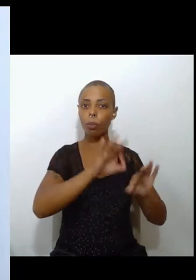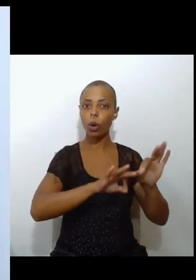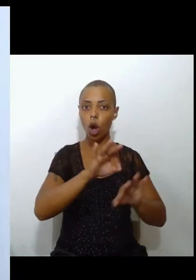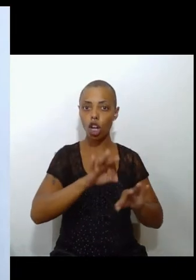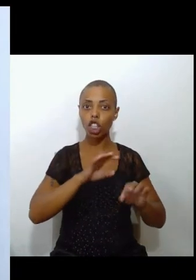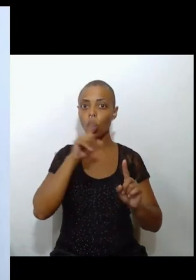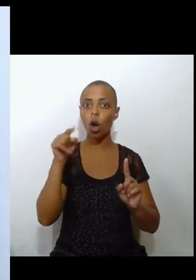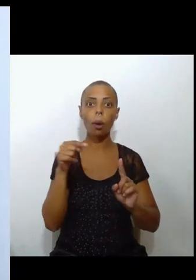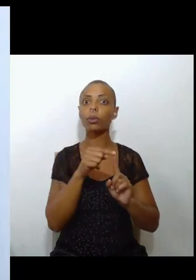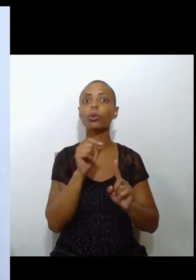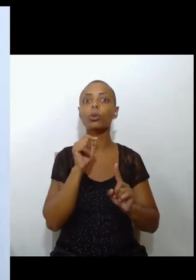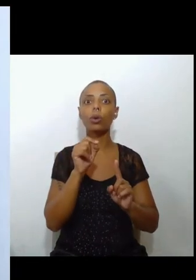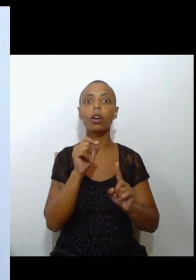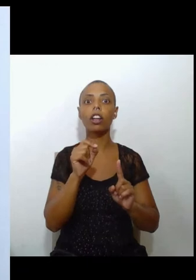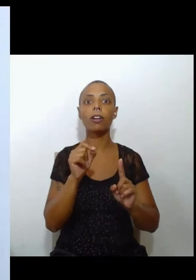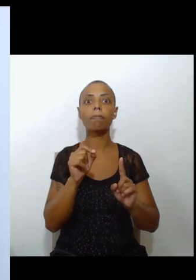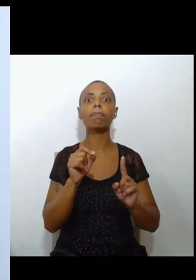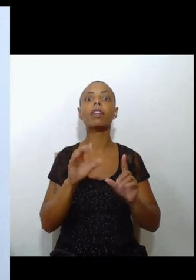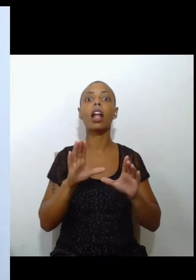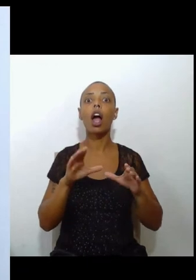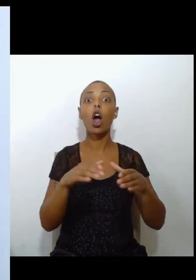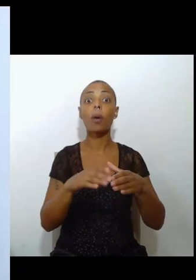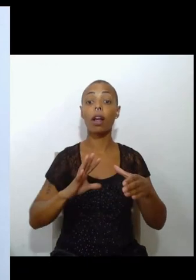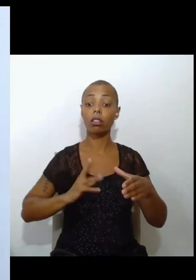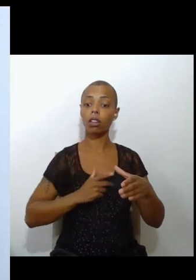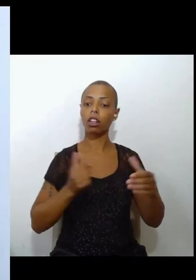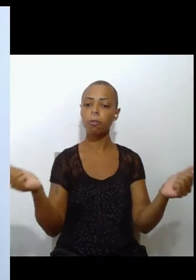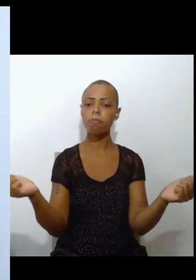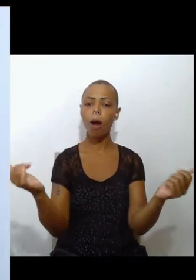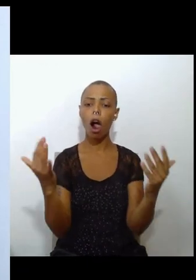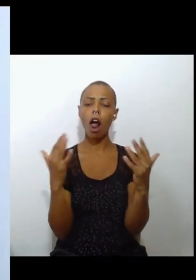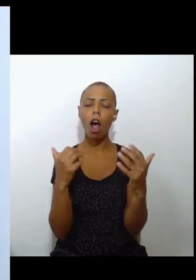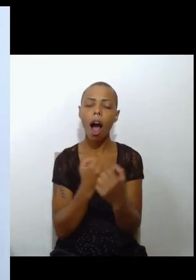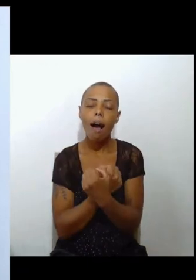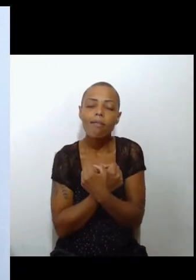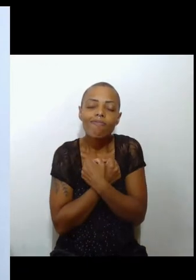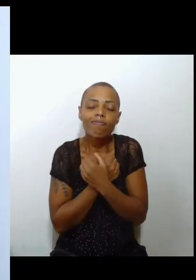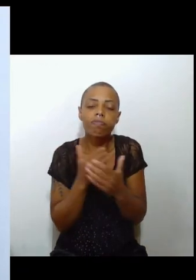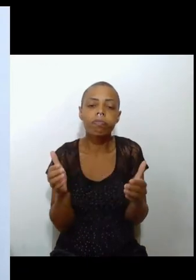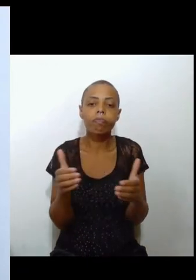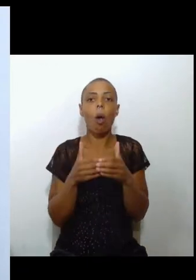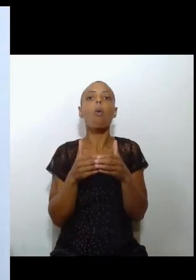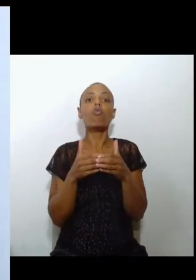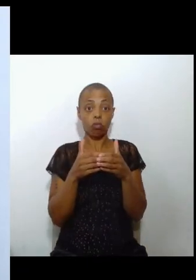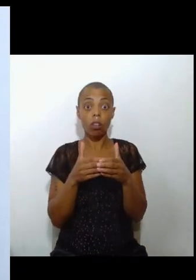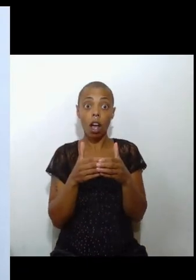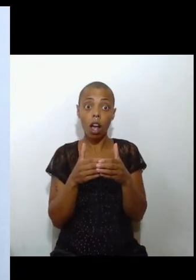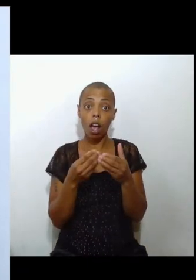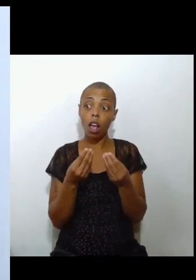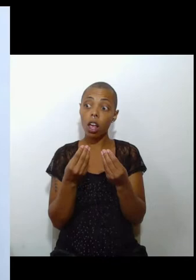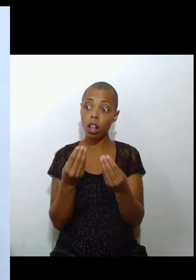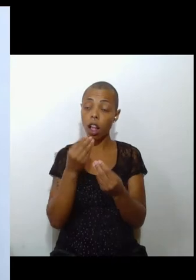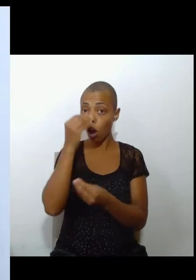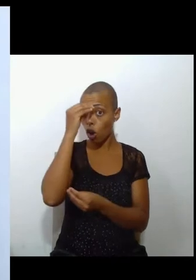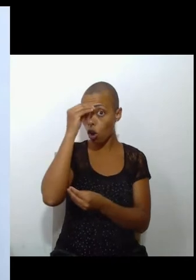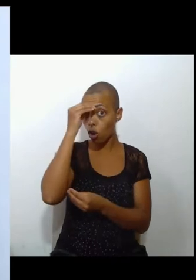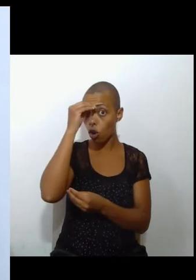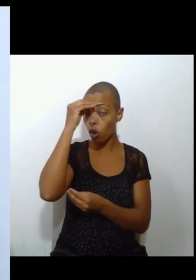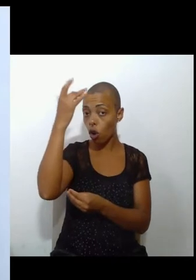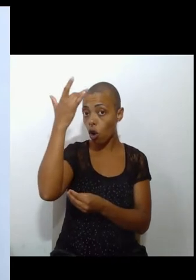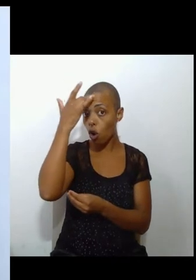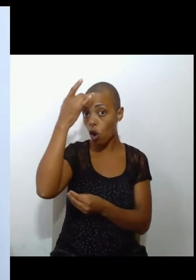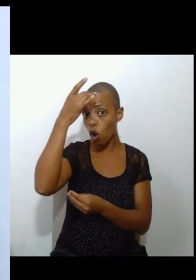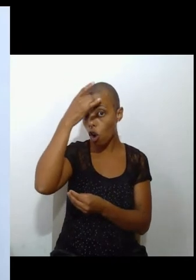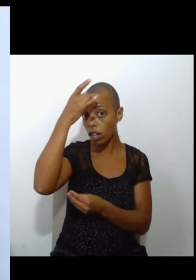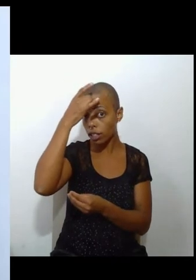embrace the people from the transgender Community by creating Consciousness awareness and social